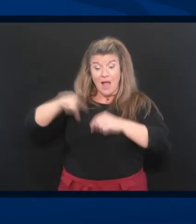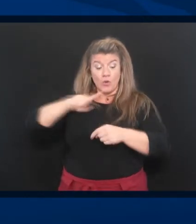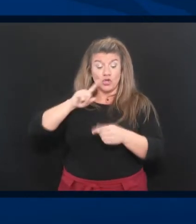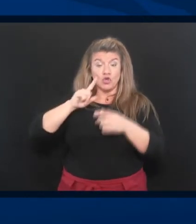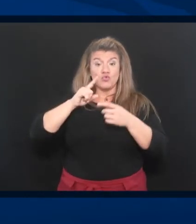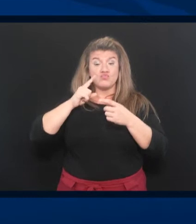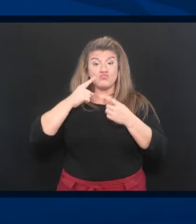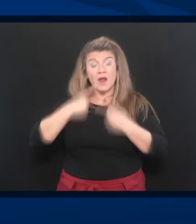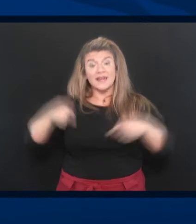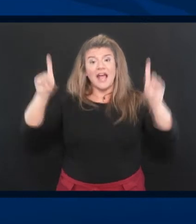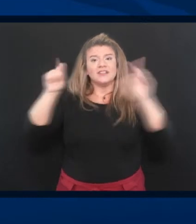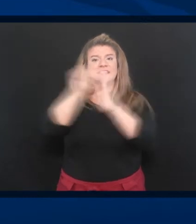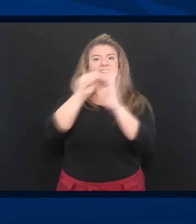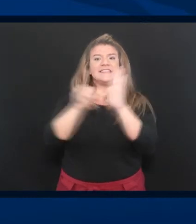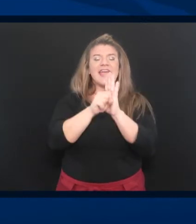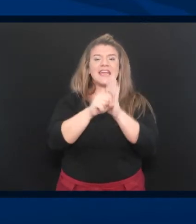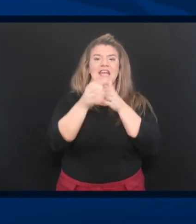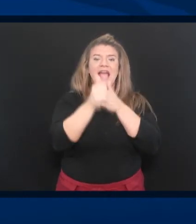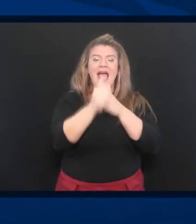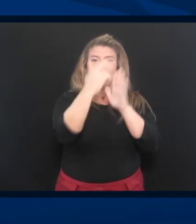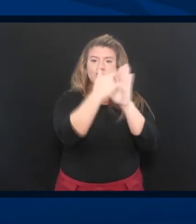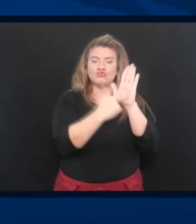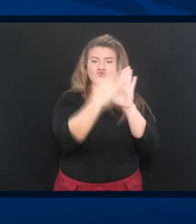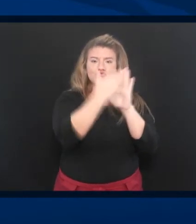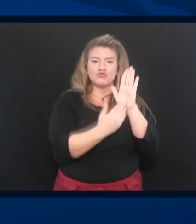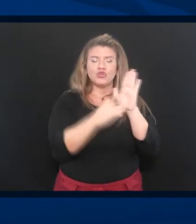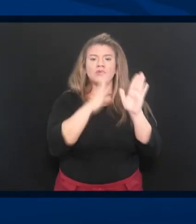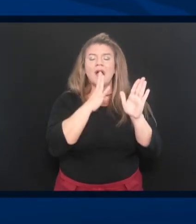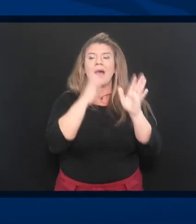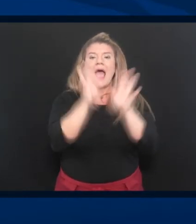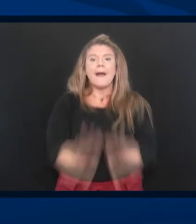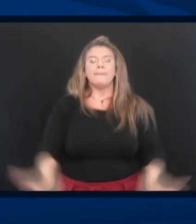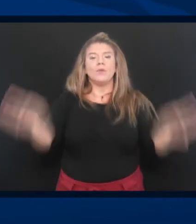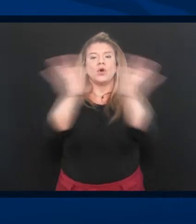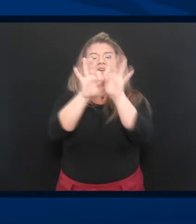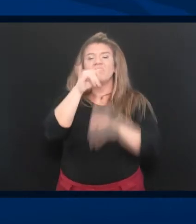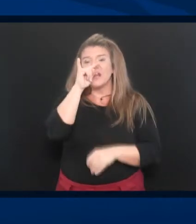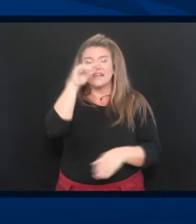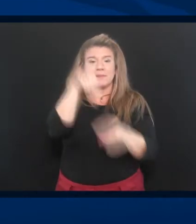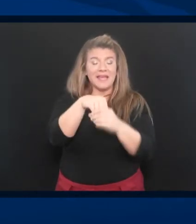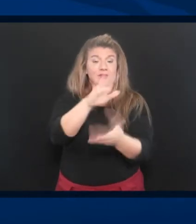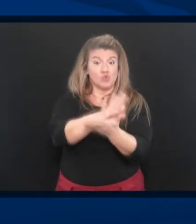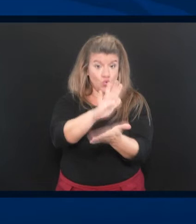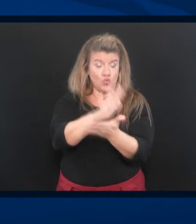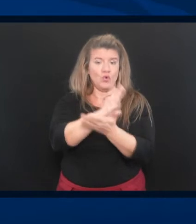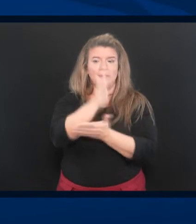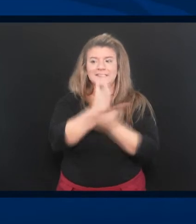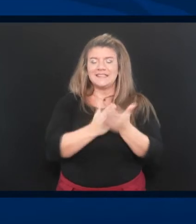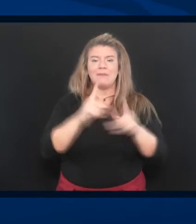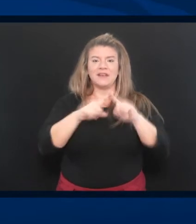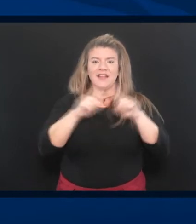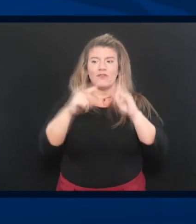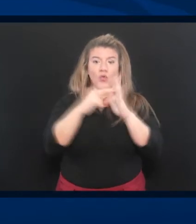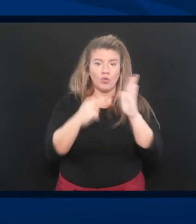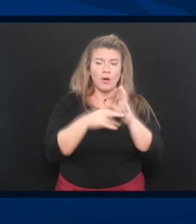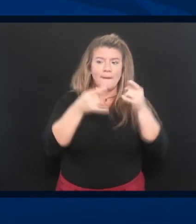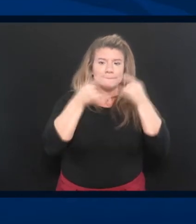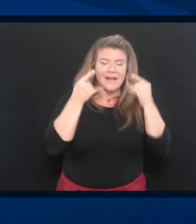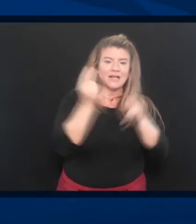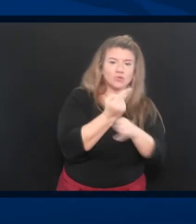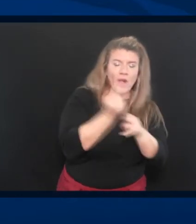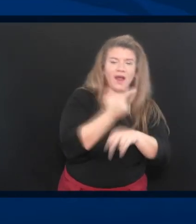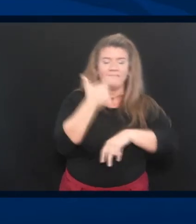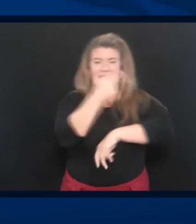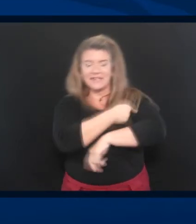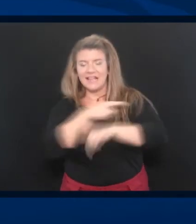state guidelines last month, you were talking about how important it was for kids to be in school and some of those measures you had in place, like mask wearing and